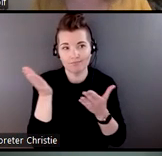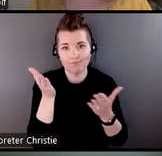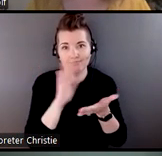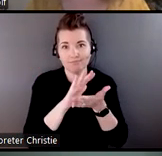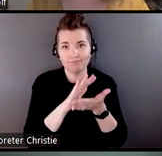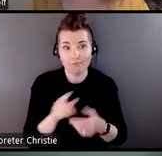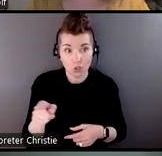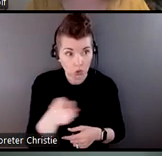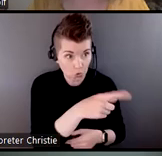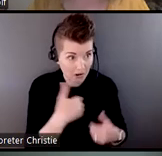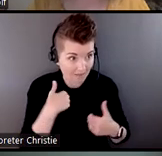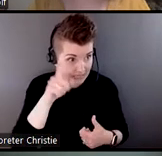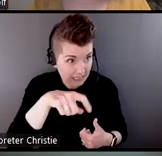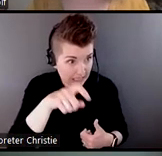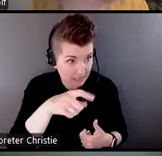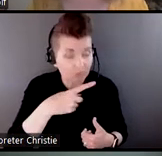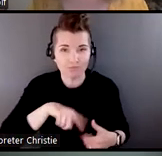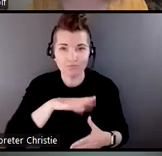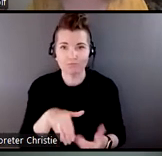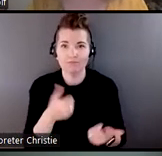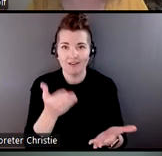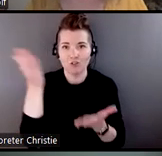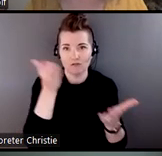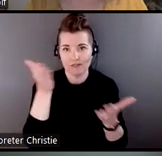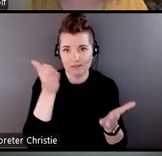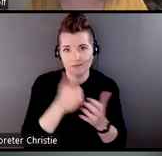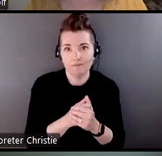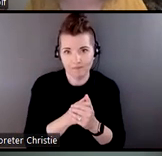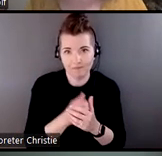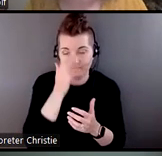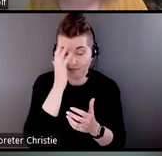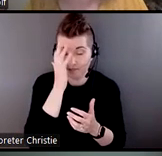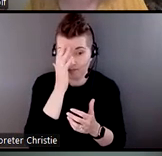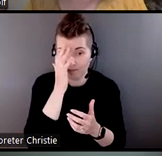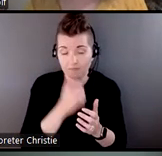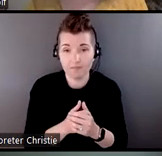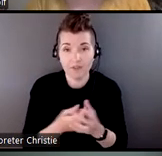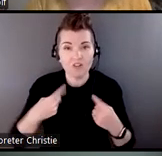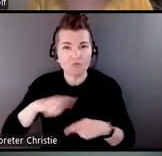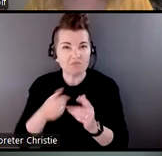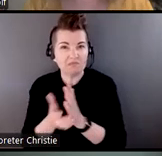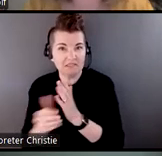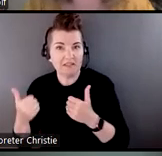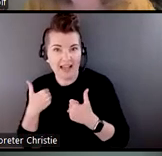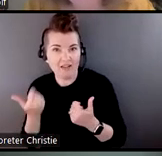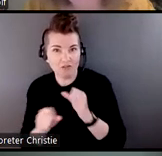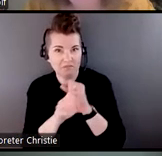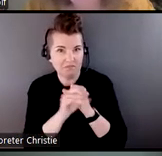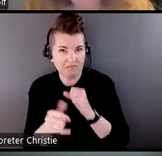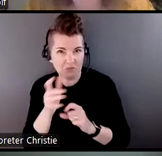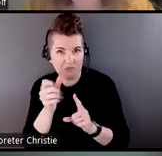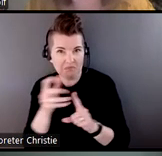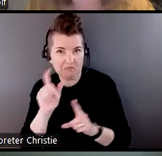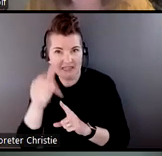as simple as that. And there are lots of transferable skills we can use with that too. So marketing knowledge is